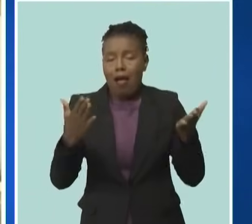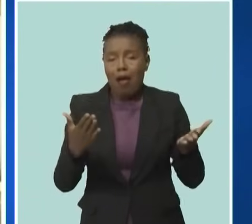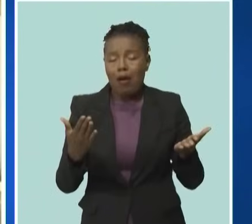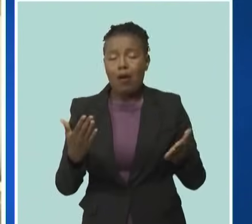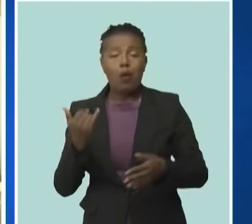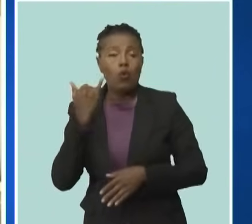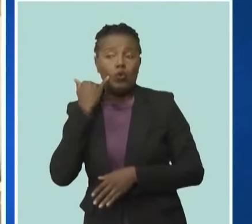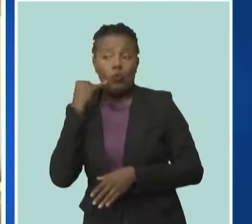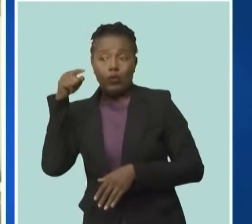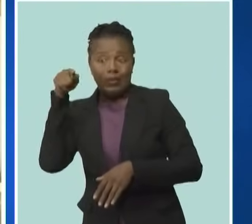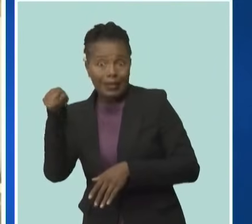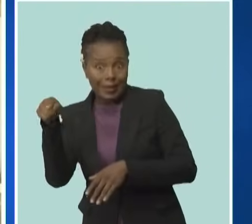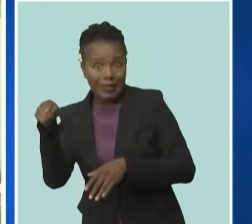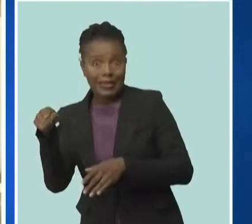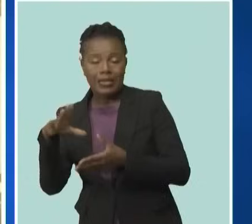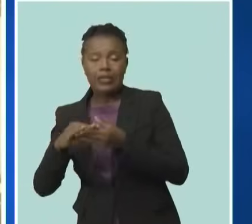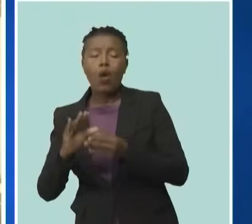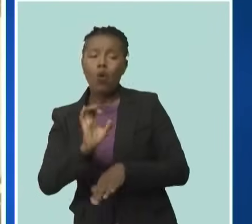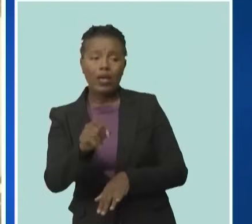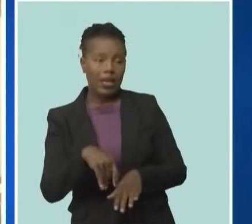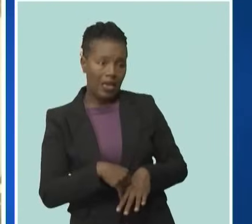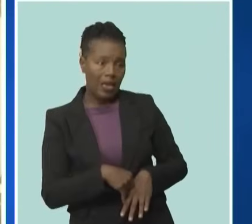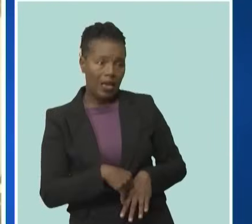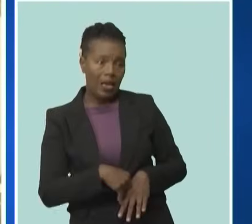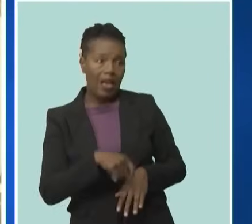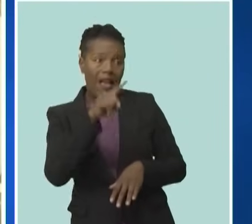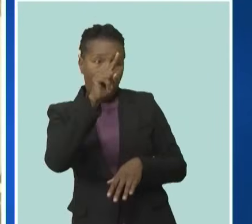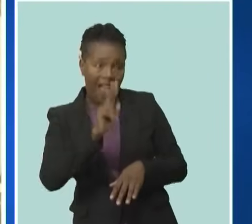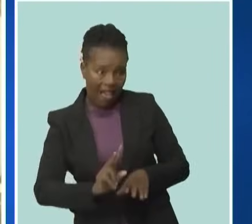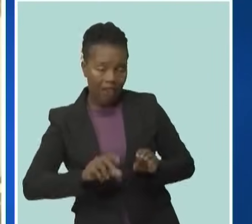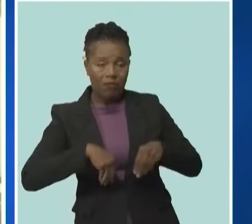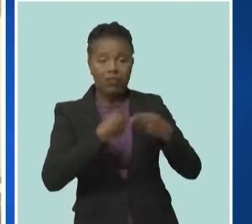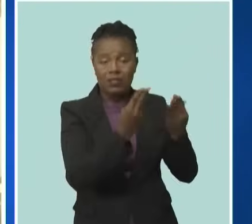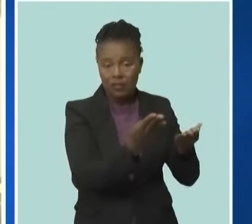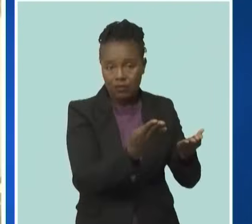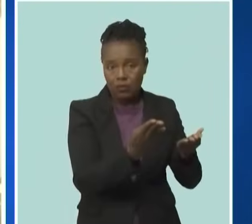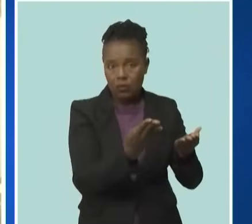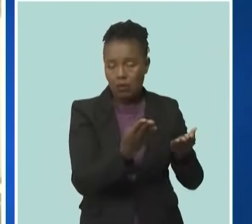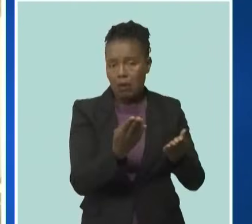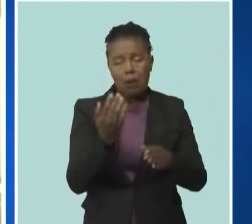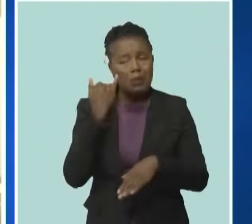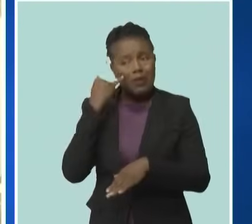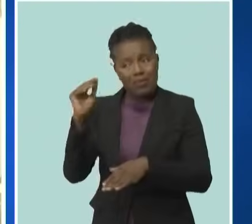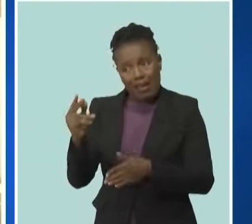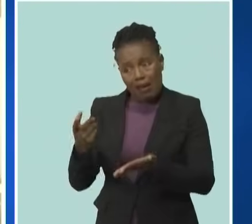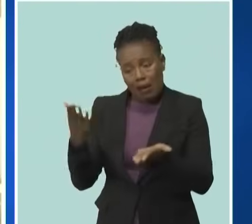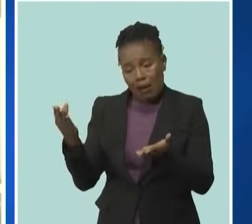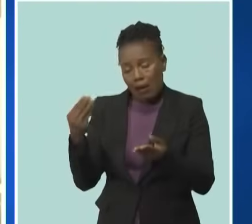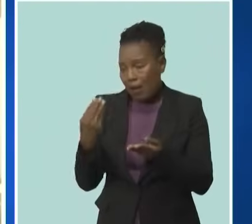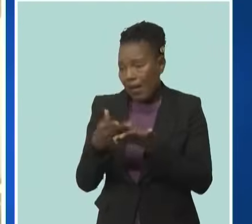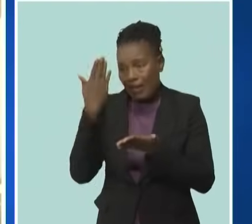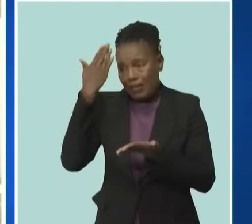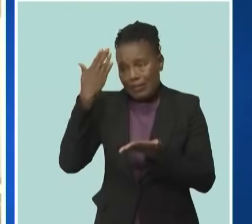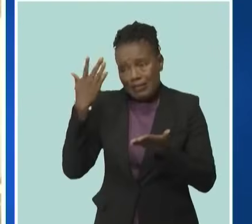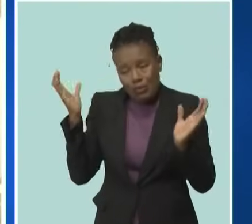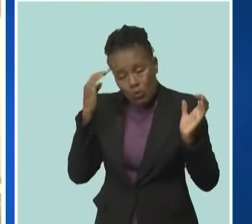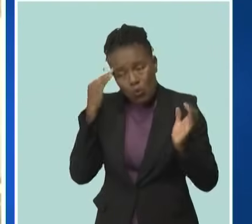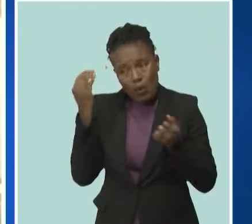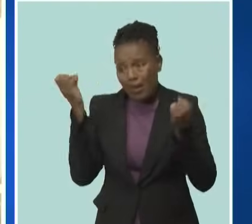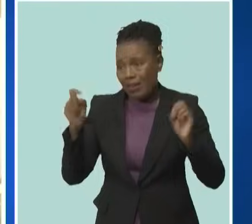half in terms of the cost of the project, if I know I can't do it with that cost, tell them don't do it. I can't do